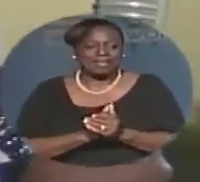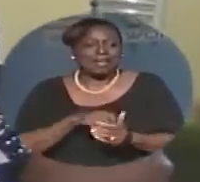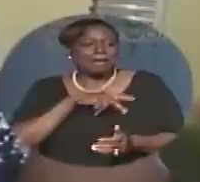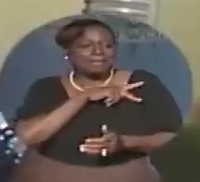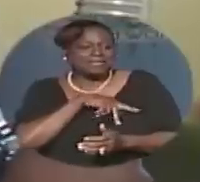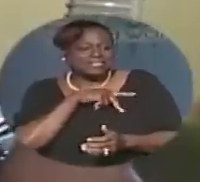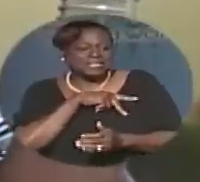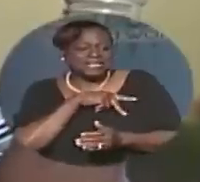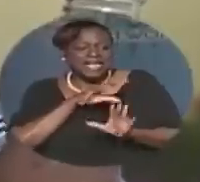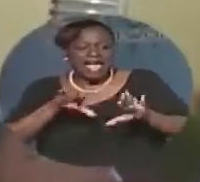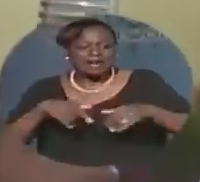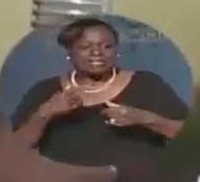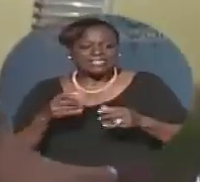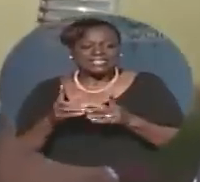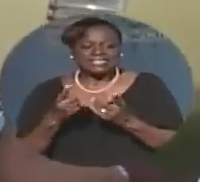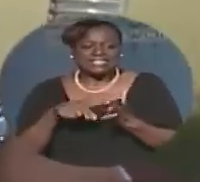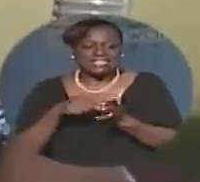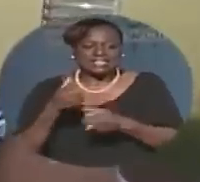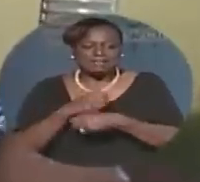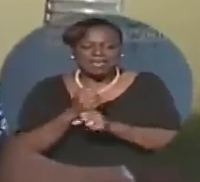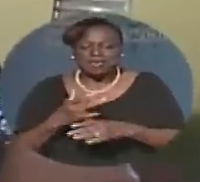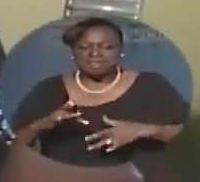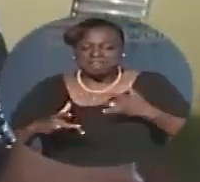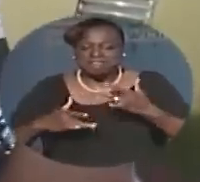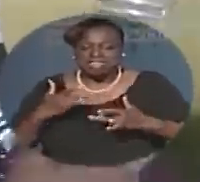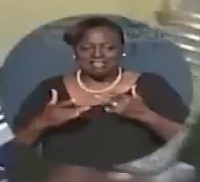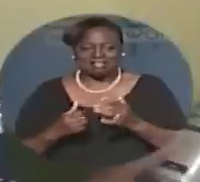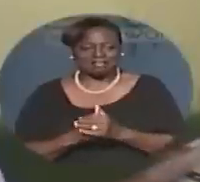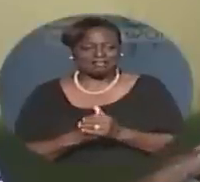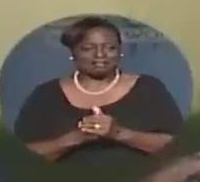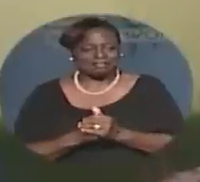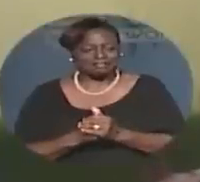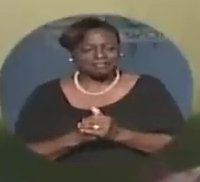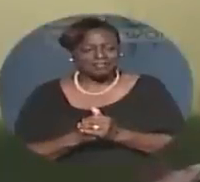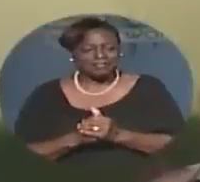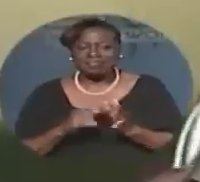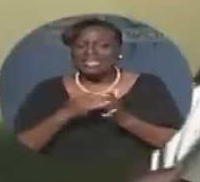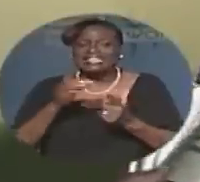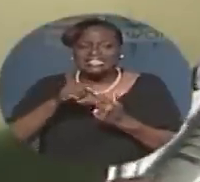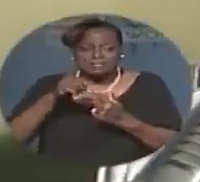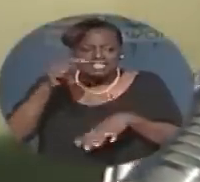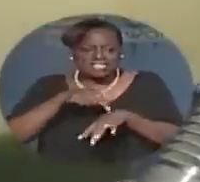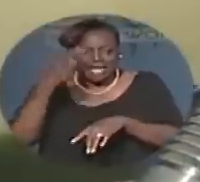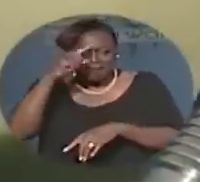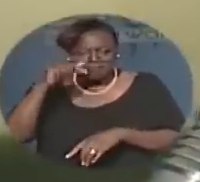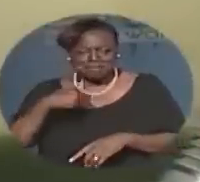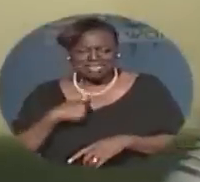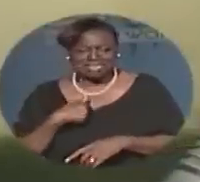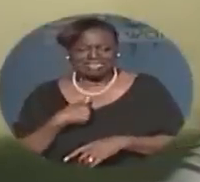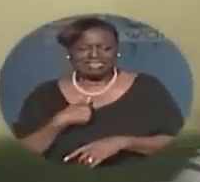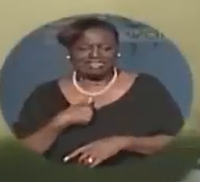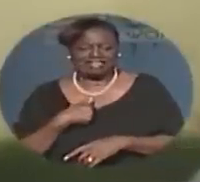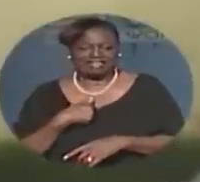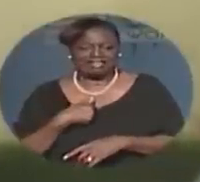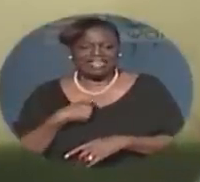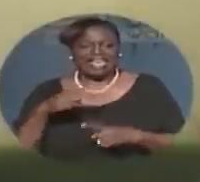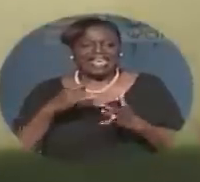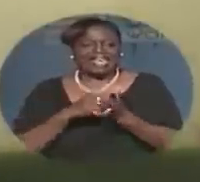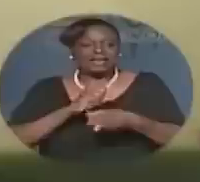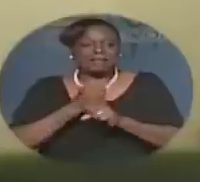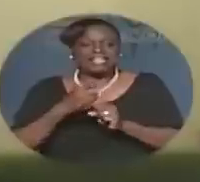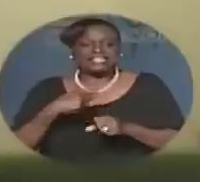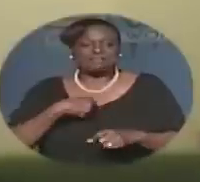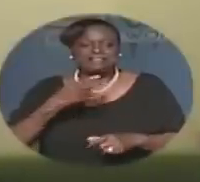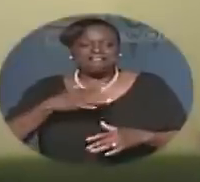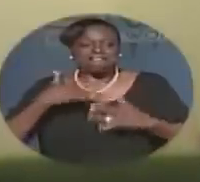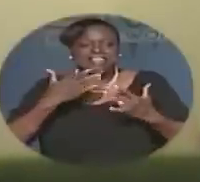you, how does this make you feel that you're able to participate in something so historic? It's a special occasion for me. Makes me feel really good